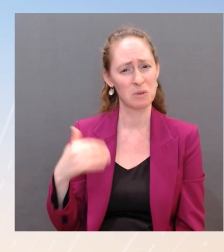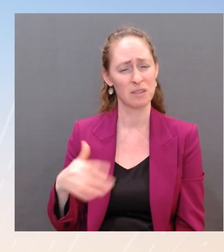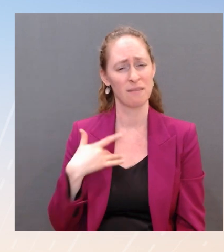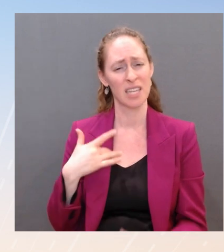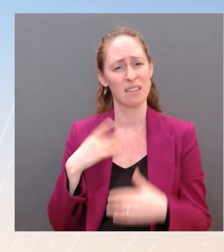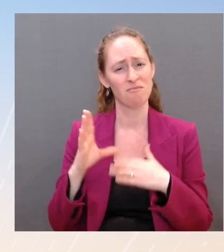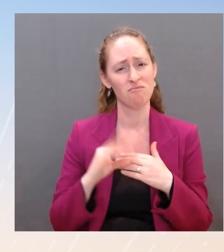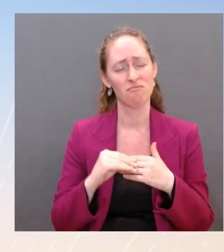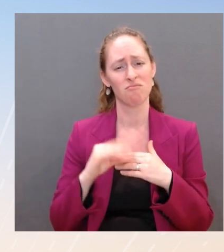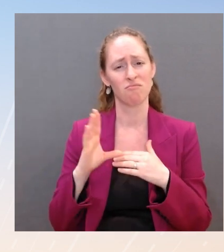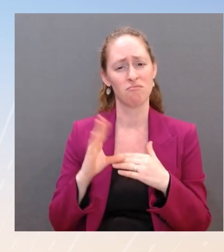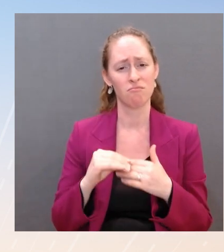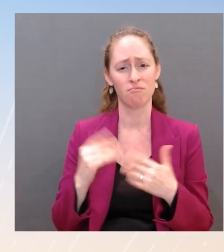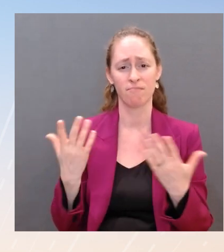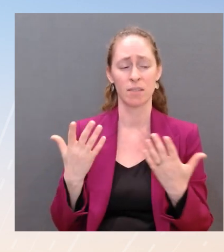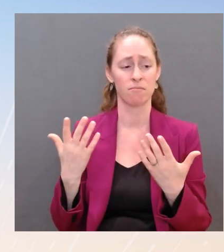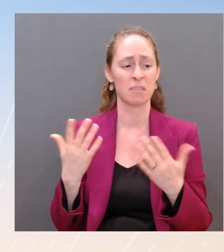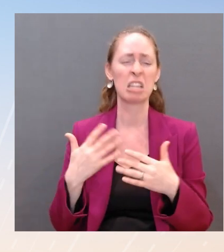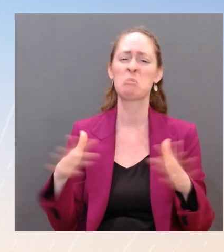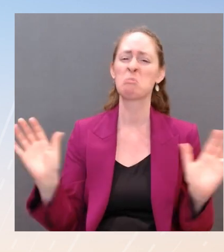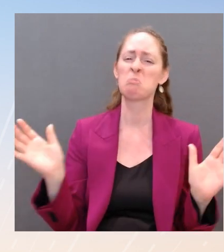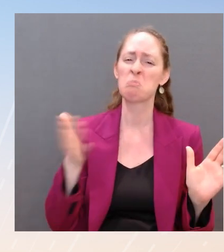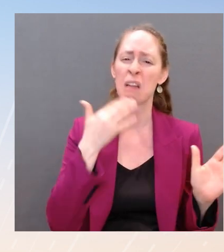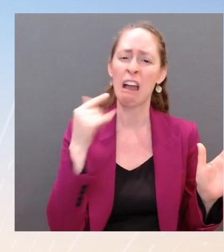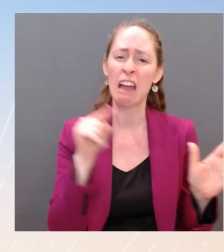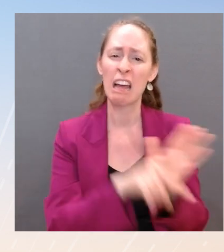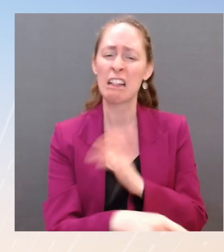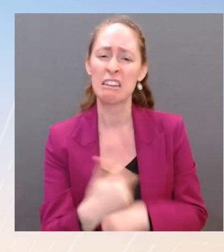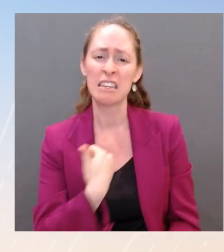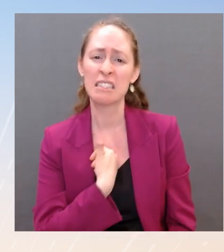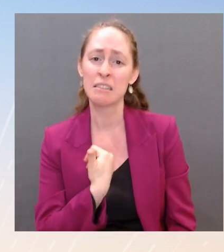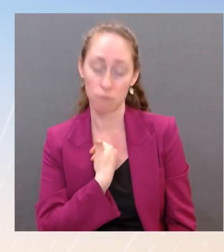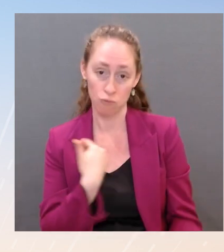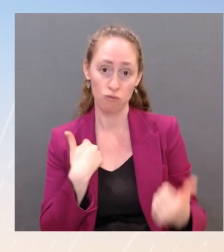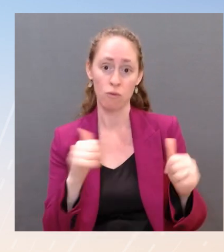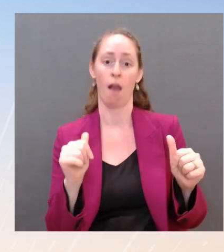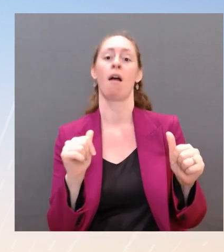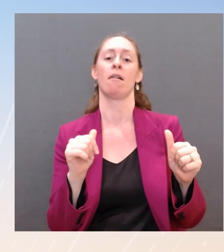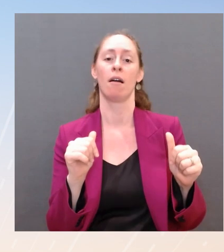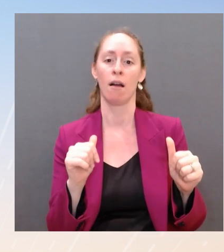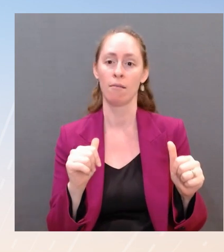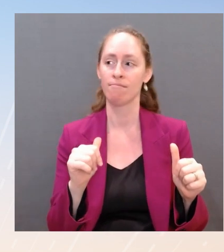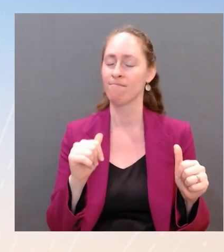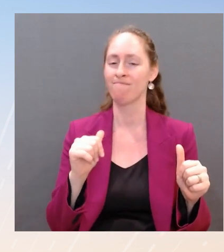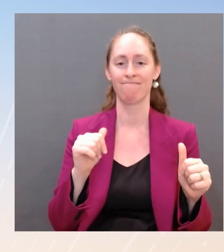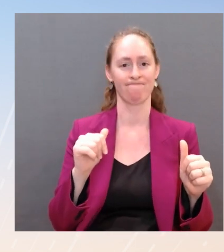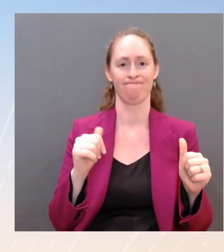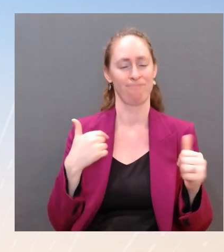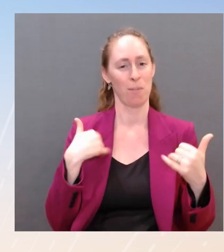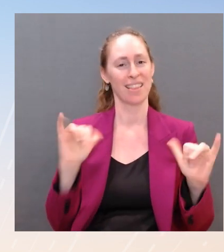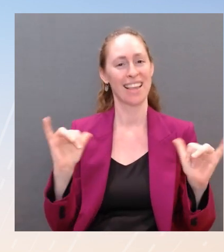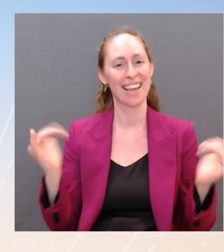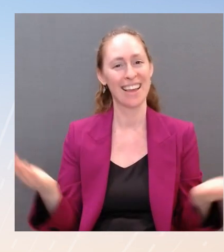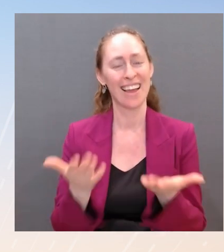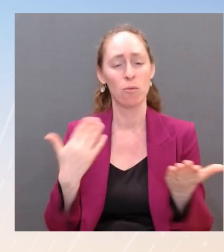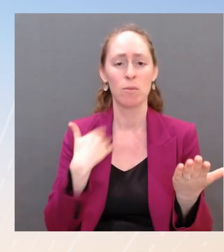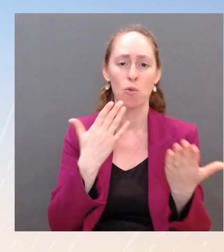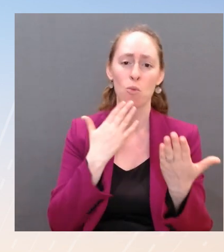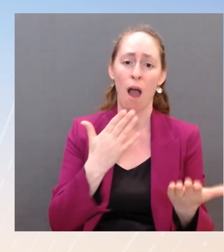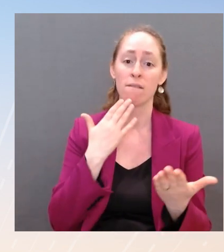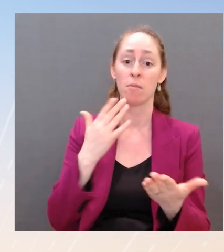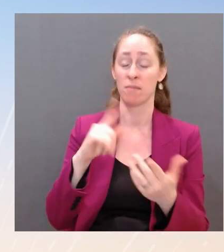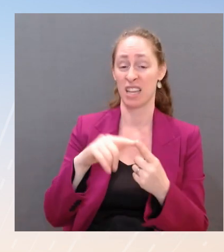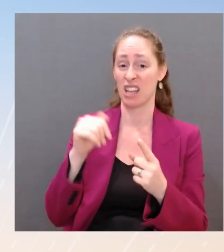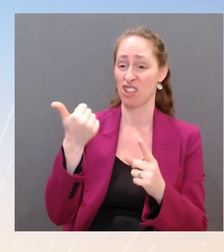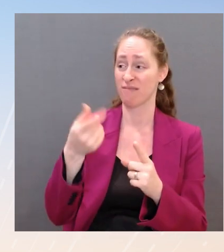so, and I'm so grateful to still be here, but so many young people are not. And that breaks my heart. And every second that passes by,